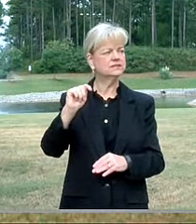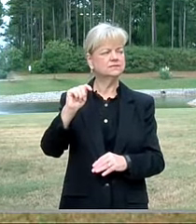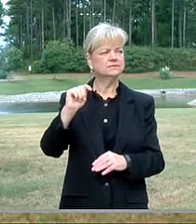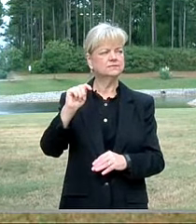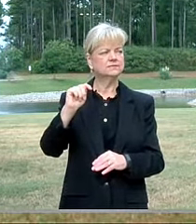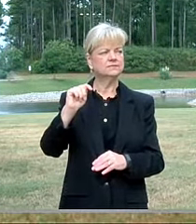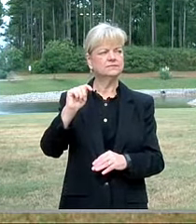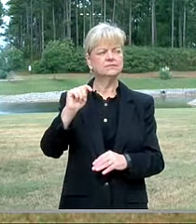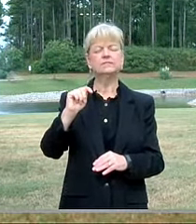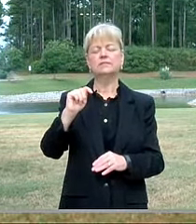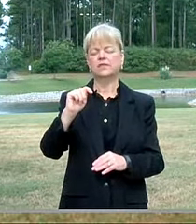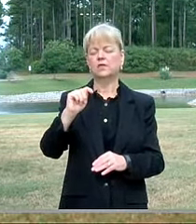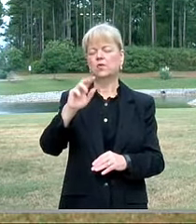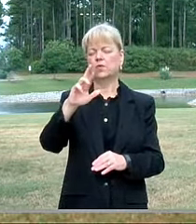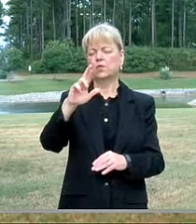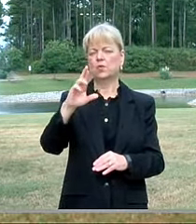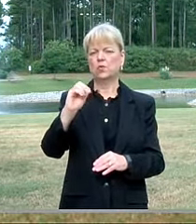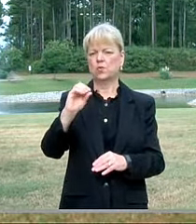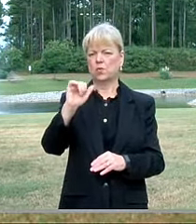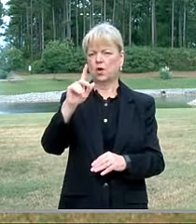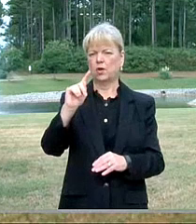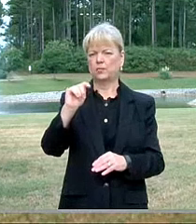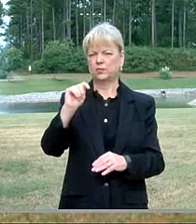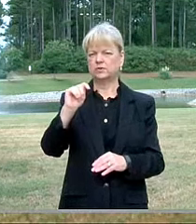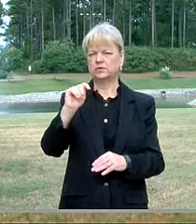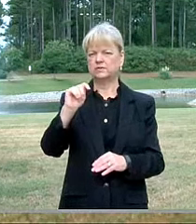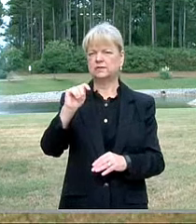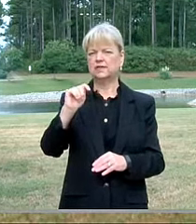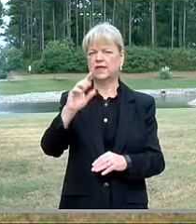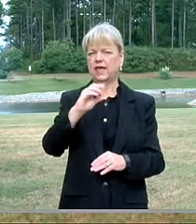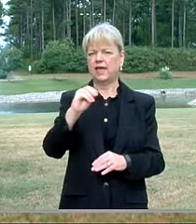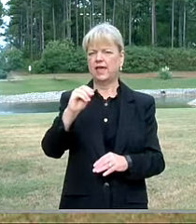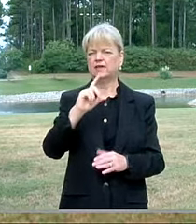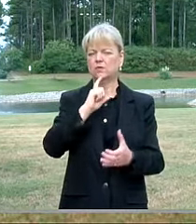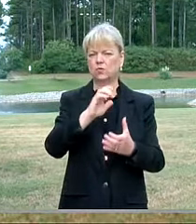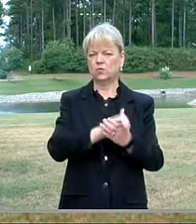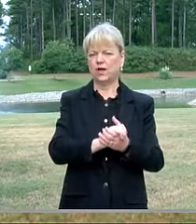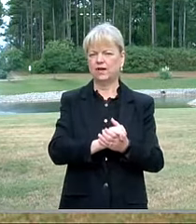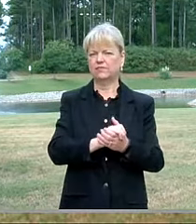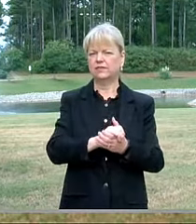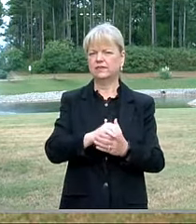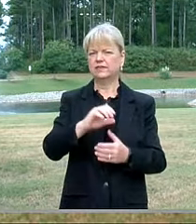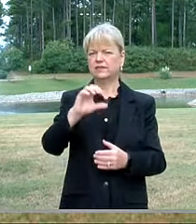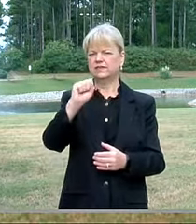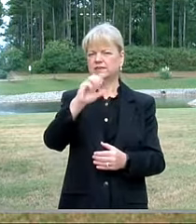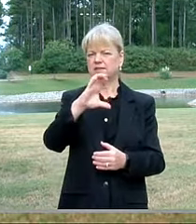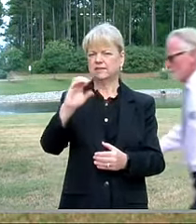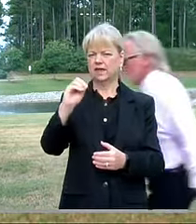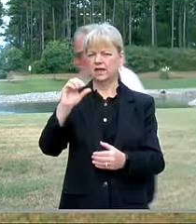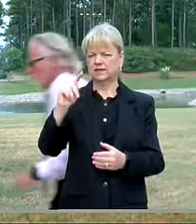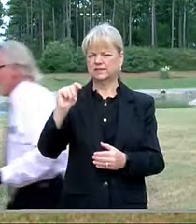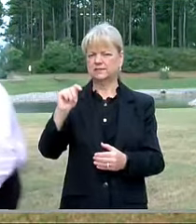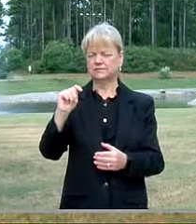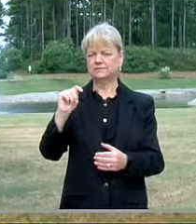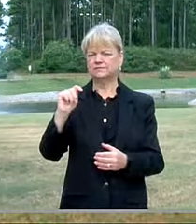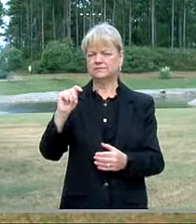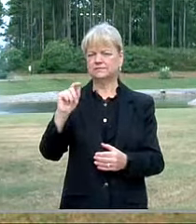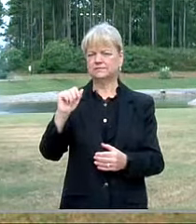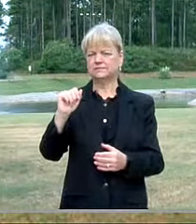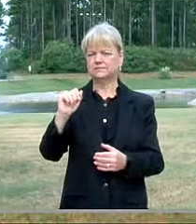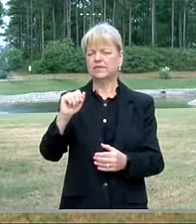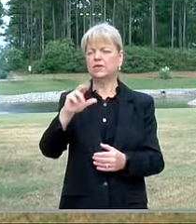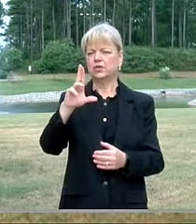General, Mr. Robert Moore, and his spouse, Marguerite. And former Sergeant Major William Condart, U.S.